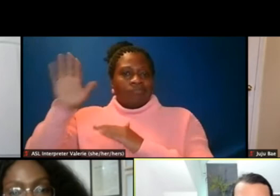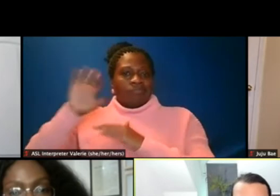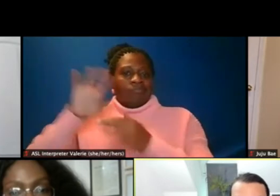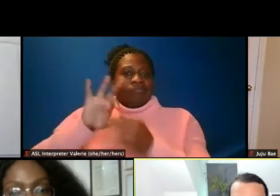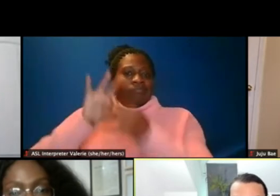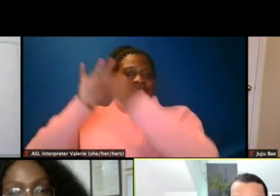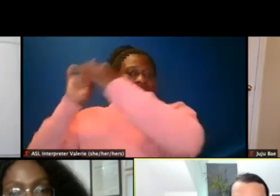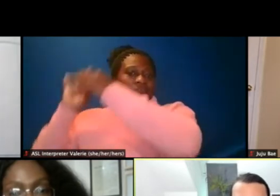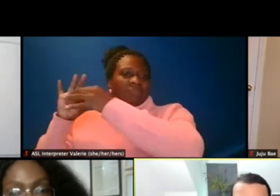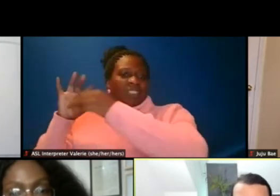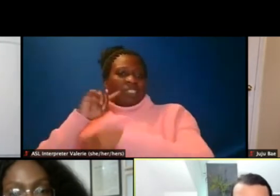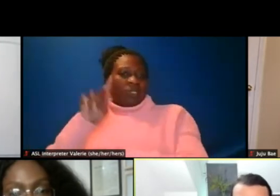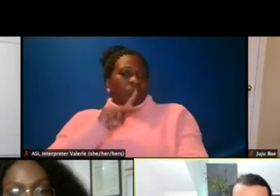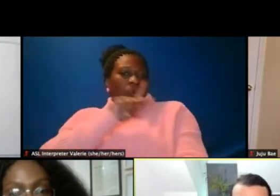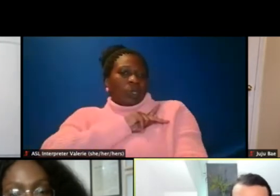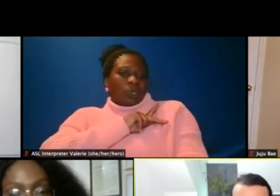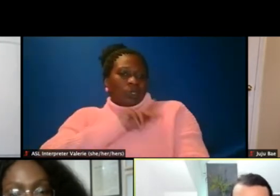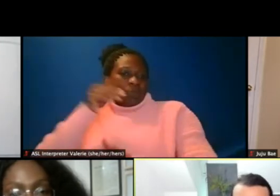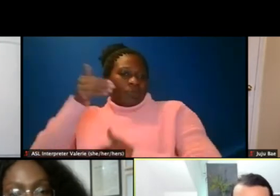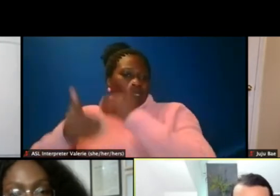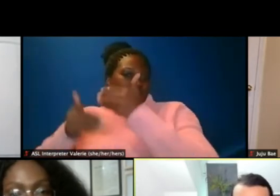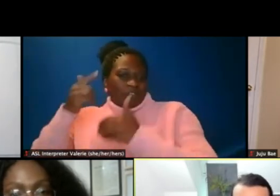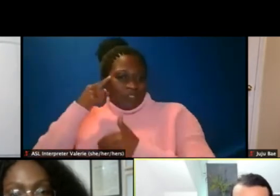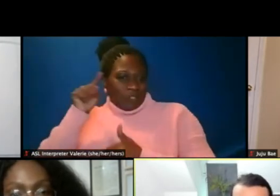it's a very personal process